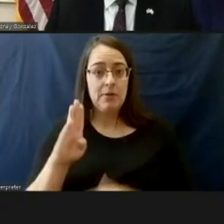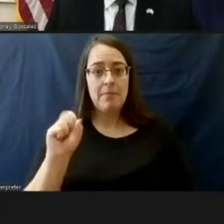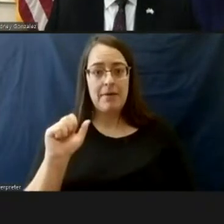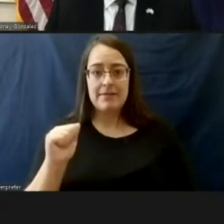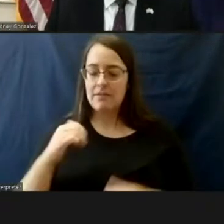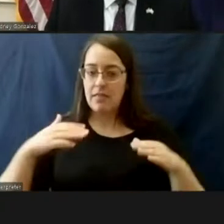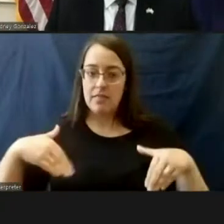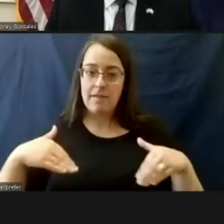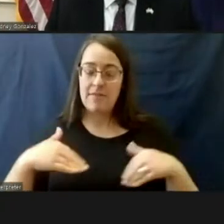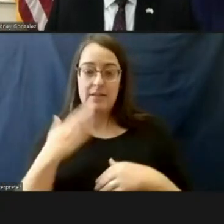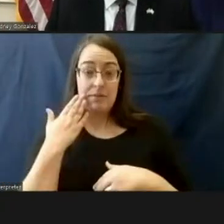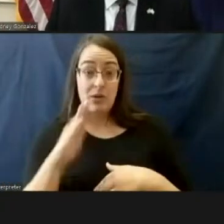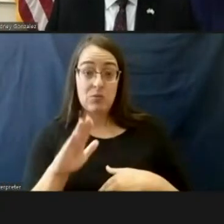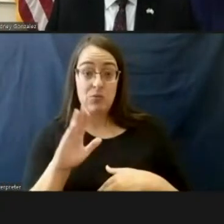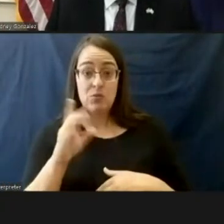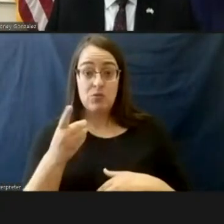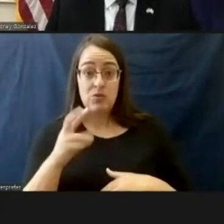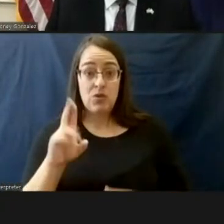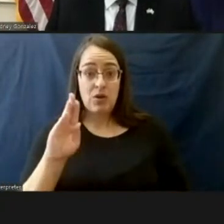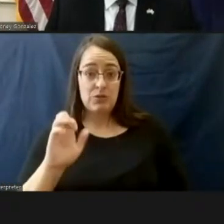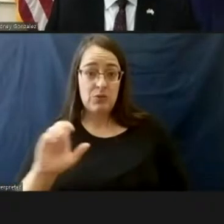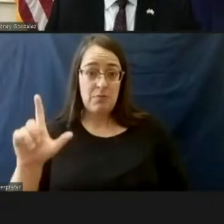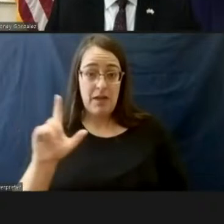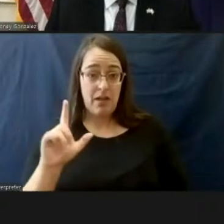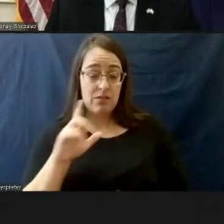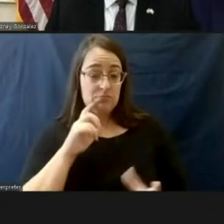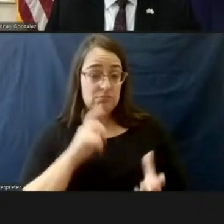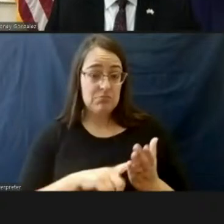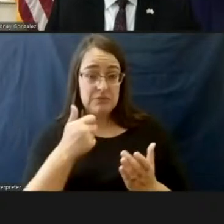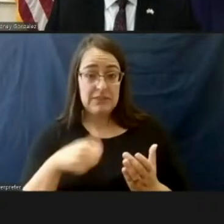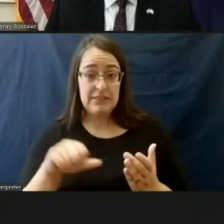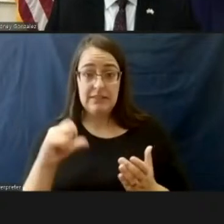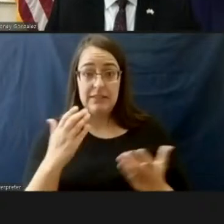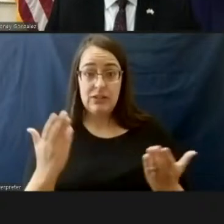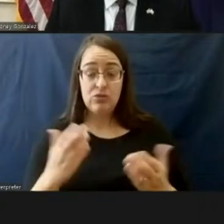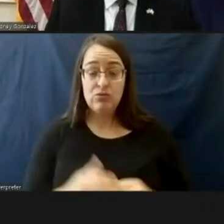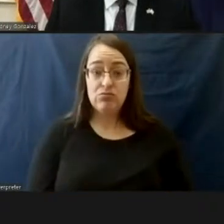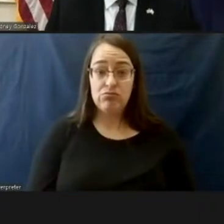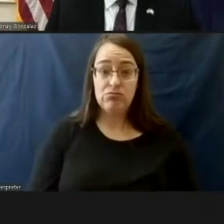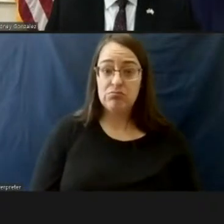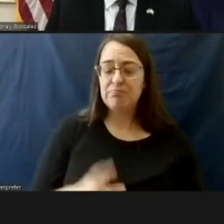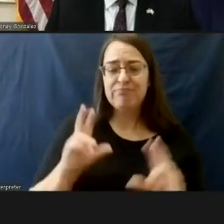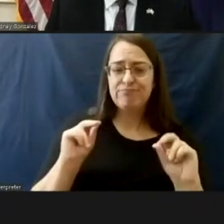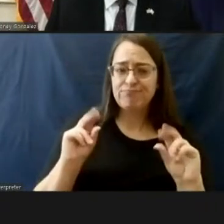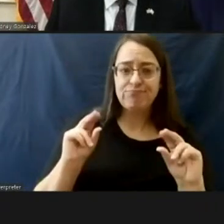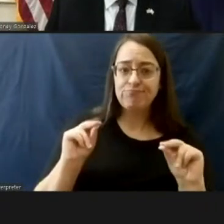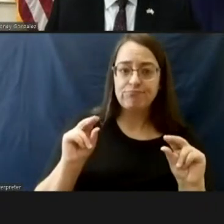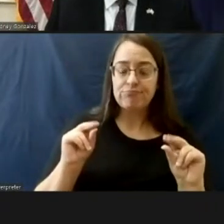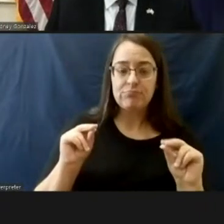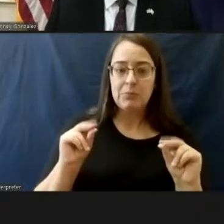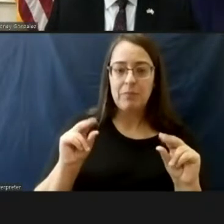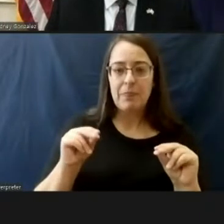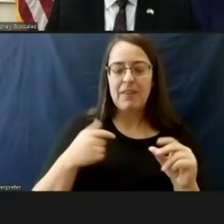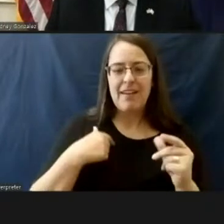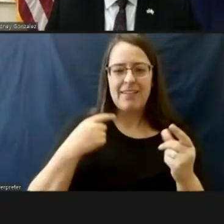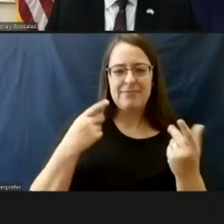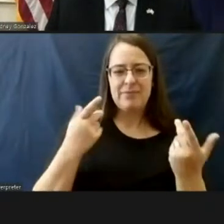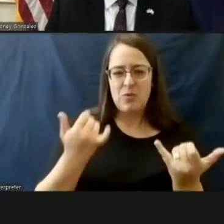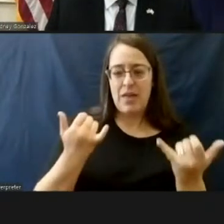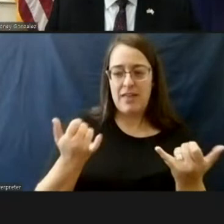variant, and I don't know if Dr. Bell is aware of any of that detection. No, I would concur right